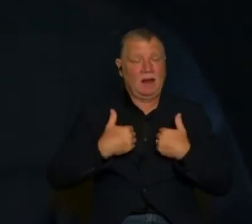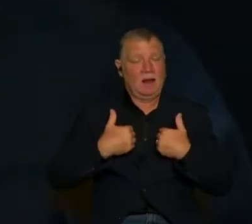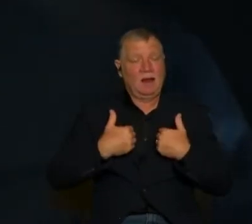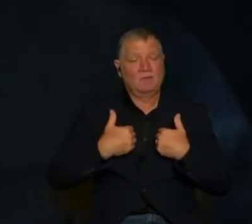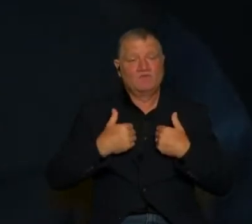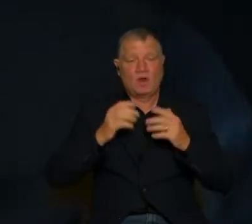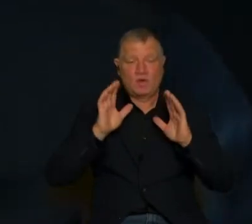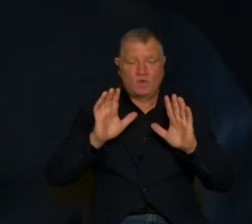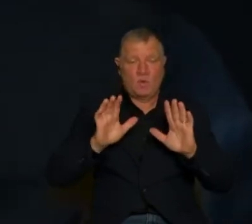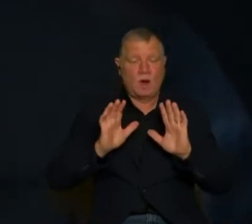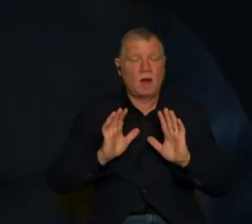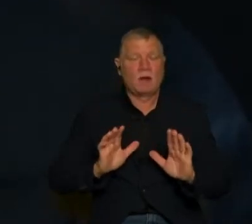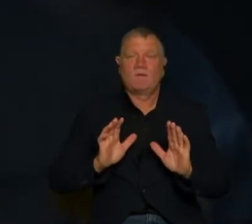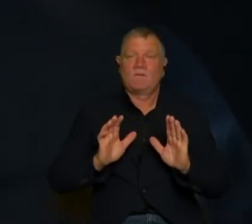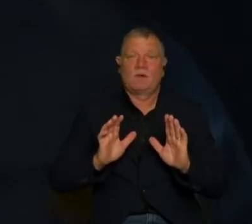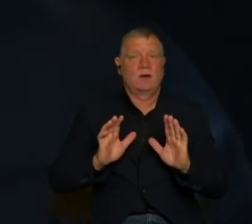done